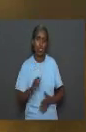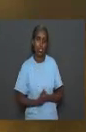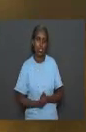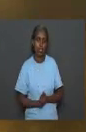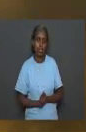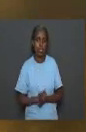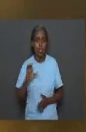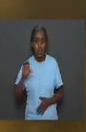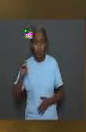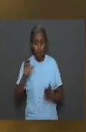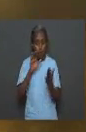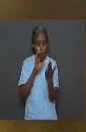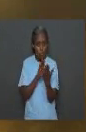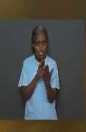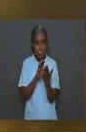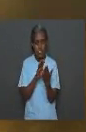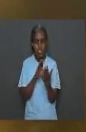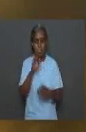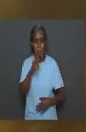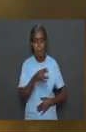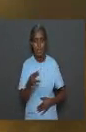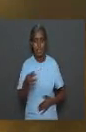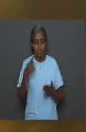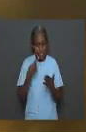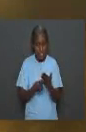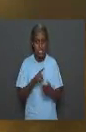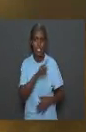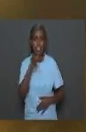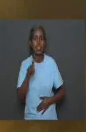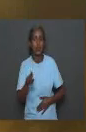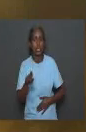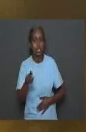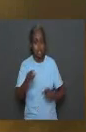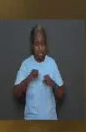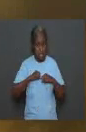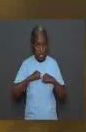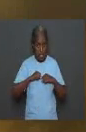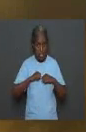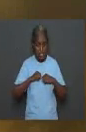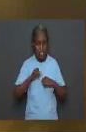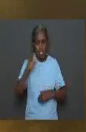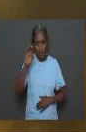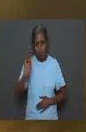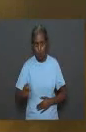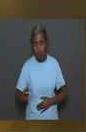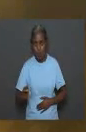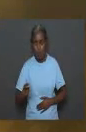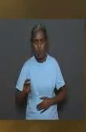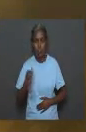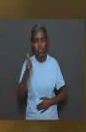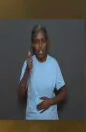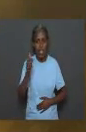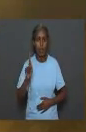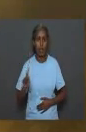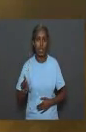A coefficient matrix for this equation has a column of